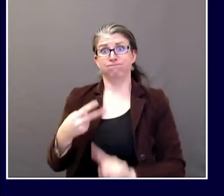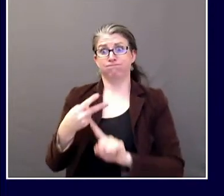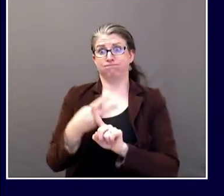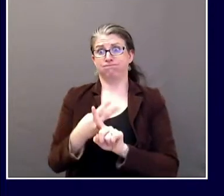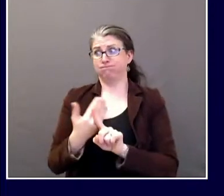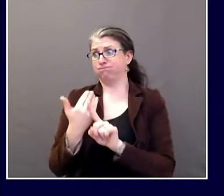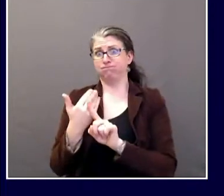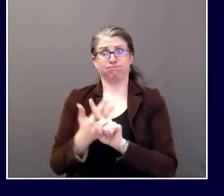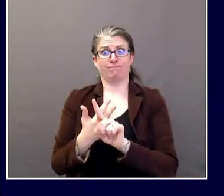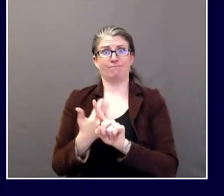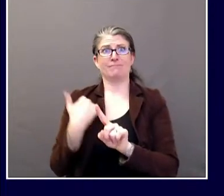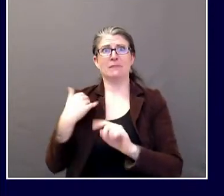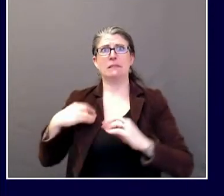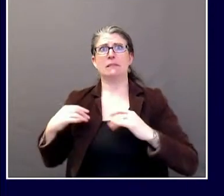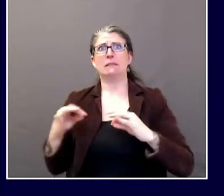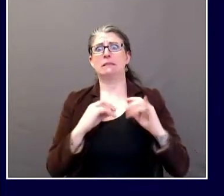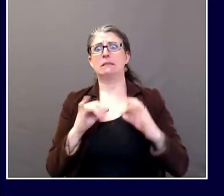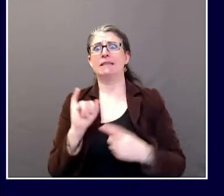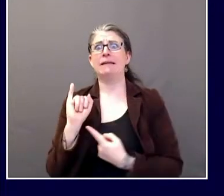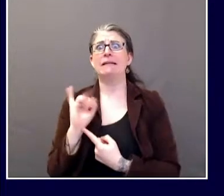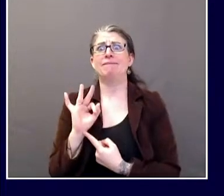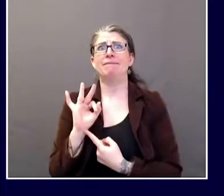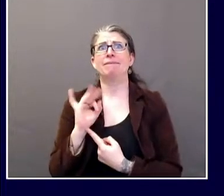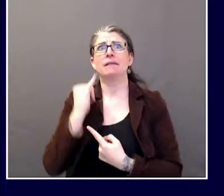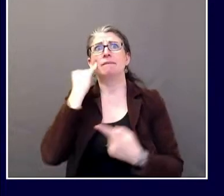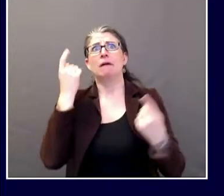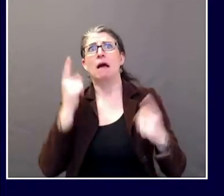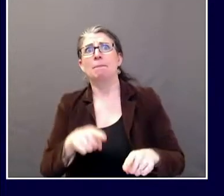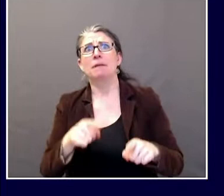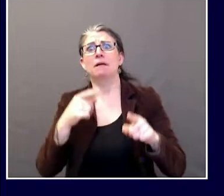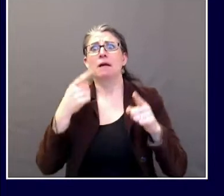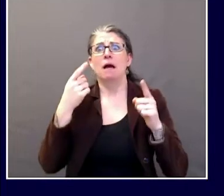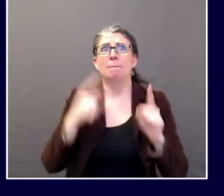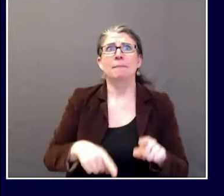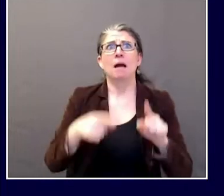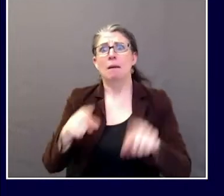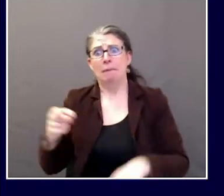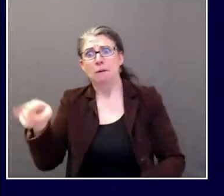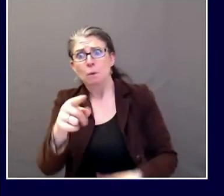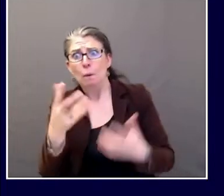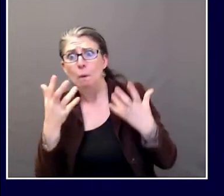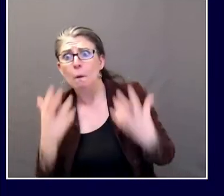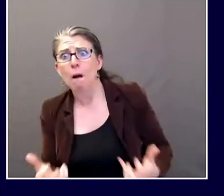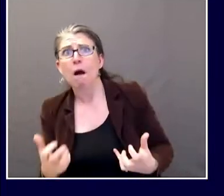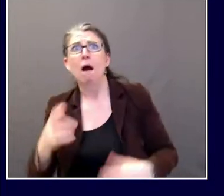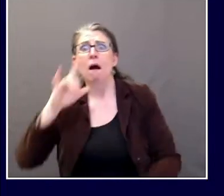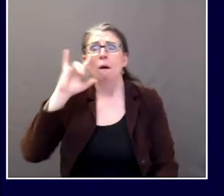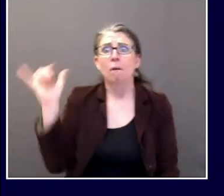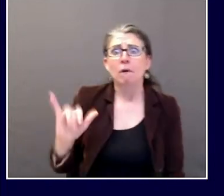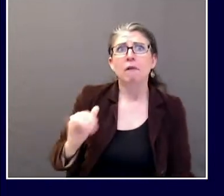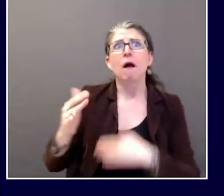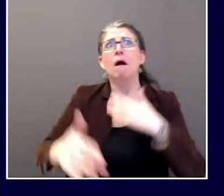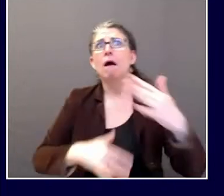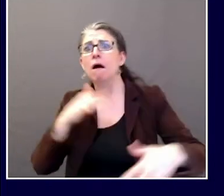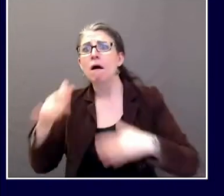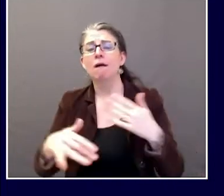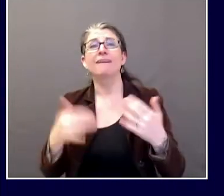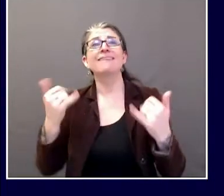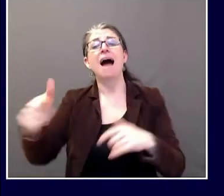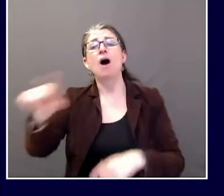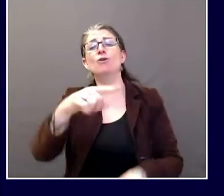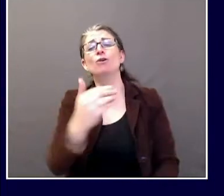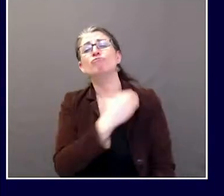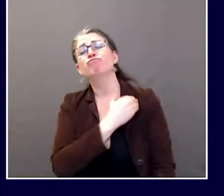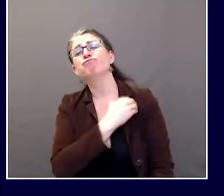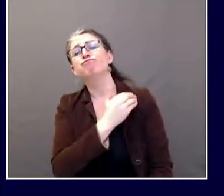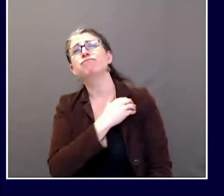was, if there's a vaccine that's made, will folks want to take it? I'm encouraged and really happy that there are so many